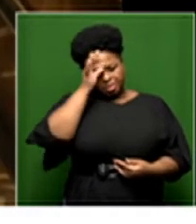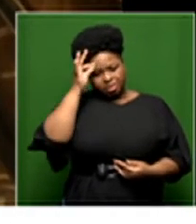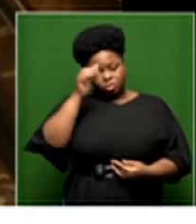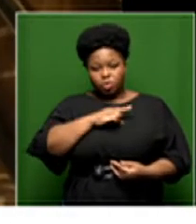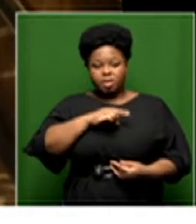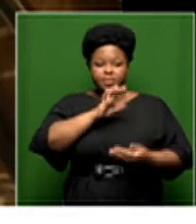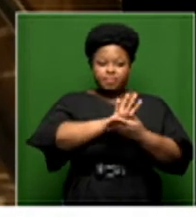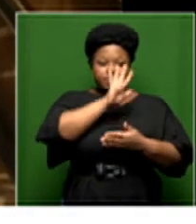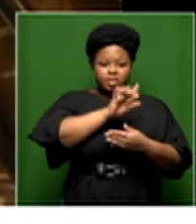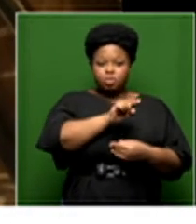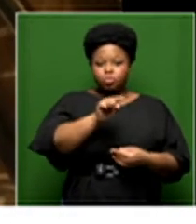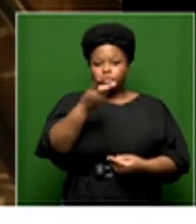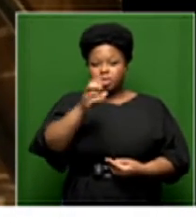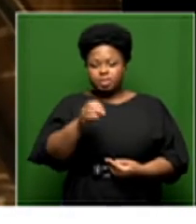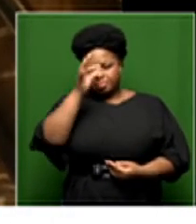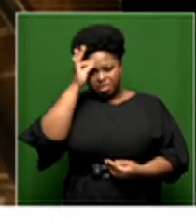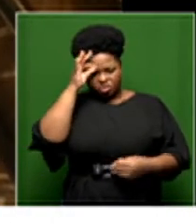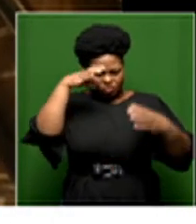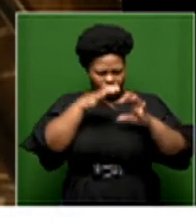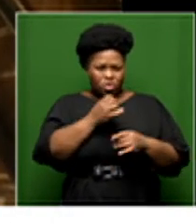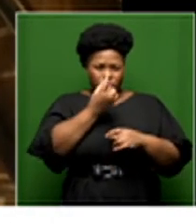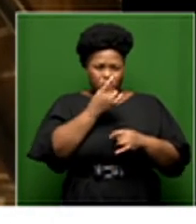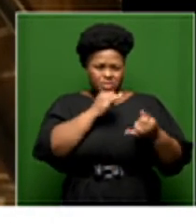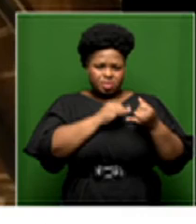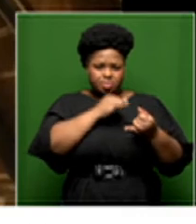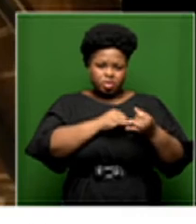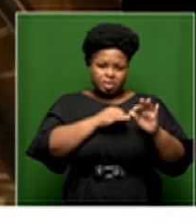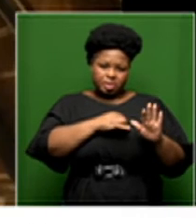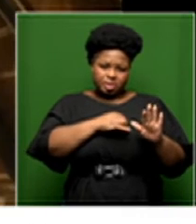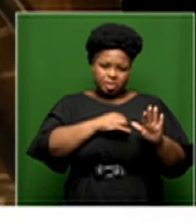because 15 to 20 minutes focused on a single subject,